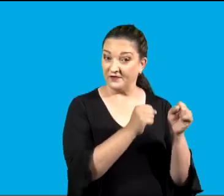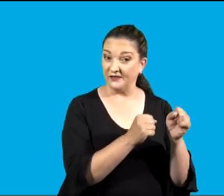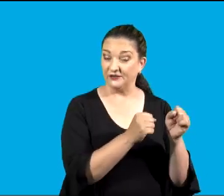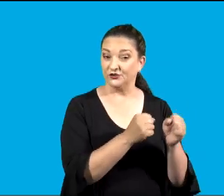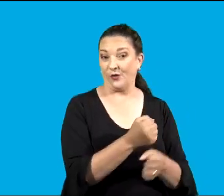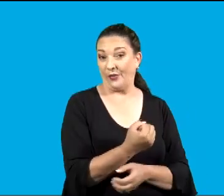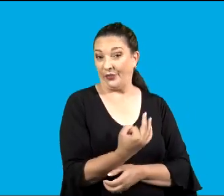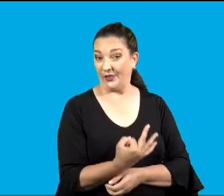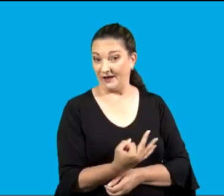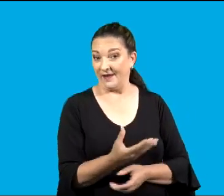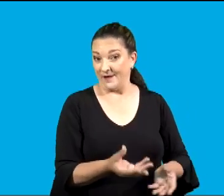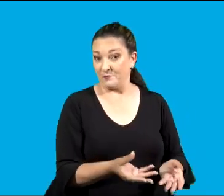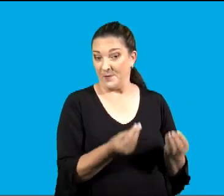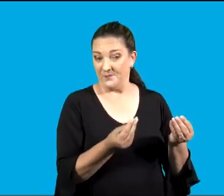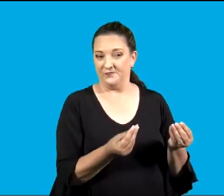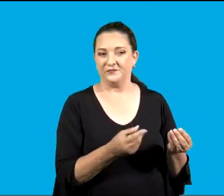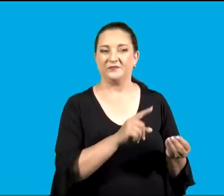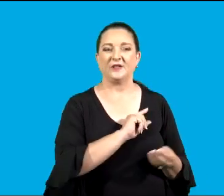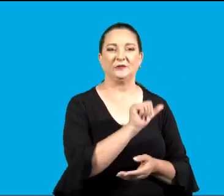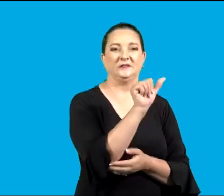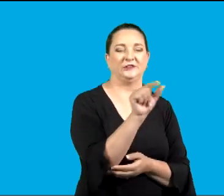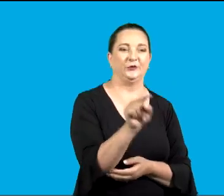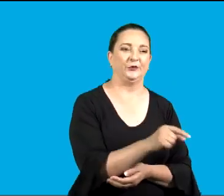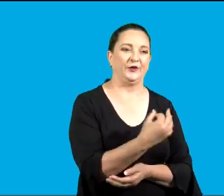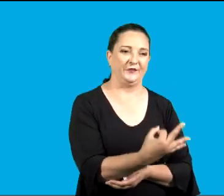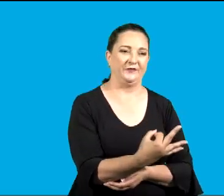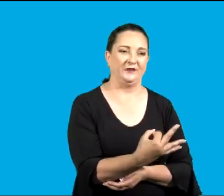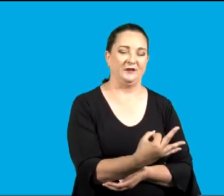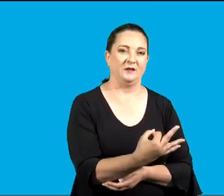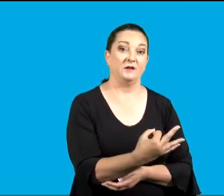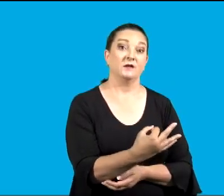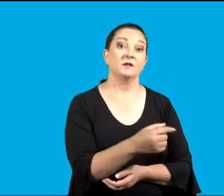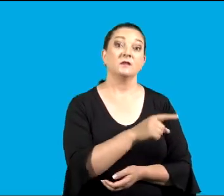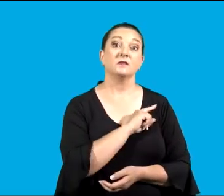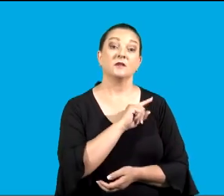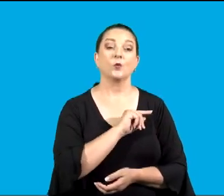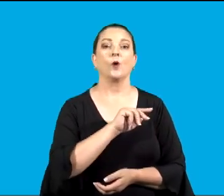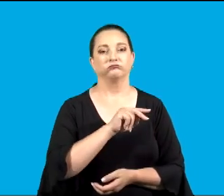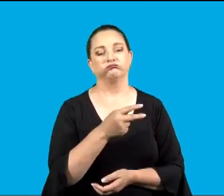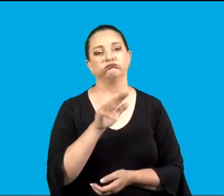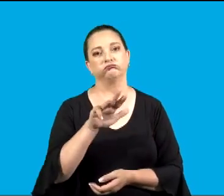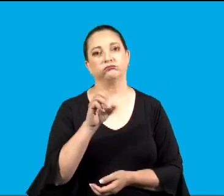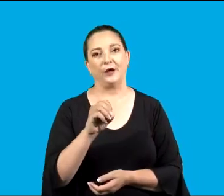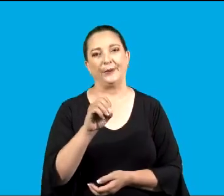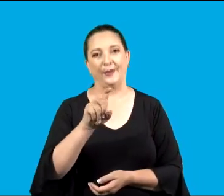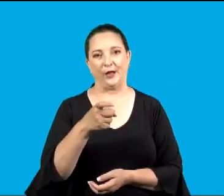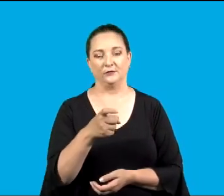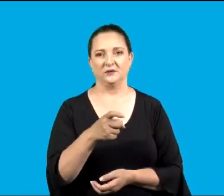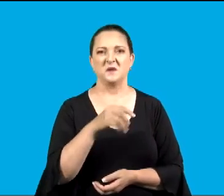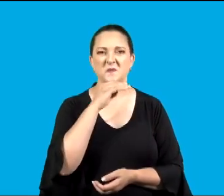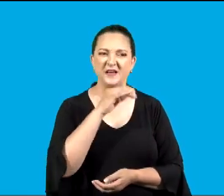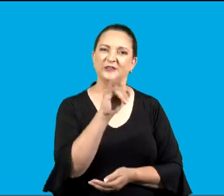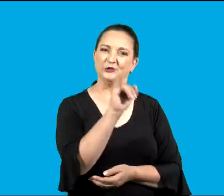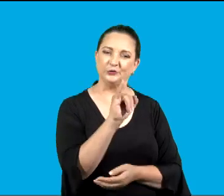6/3. And then if I punch that on my calculator, I'll get 90,000. This was the entire